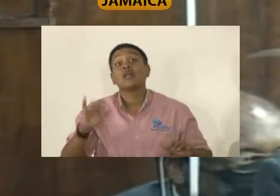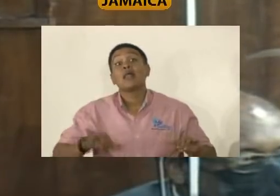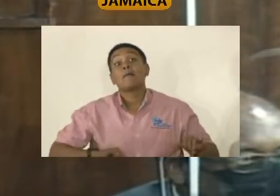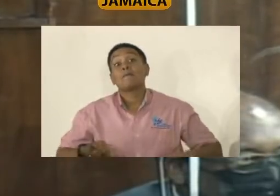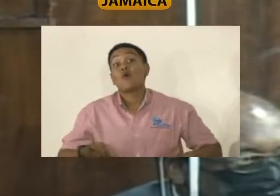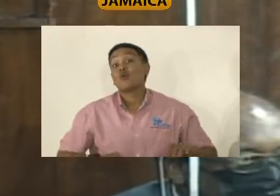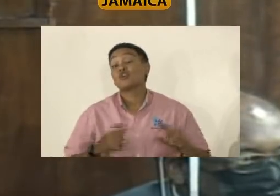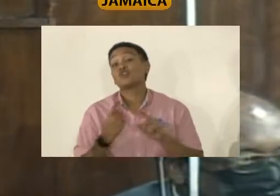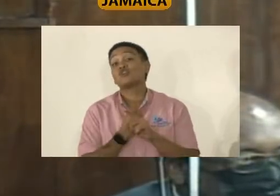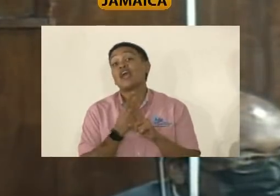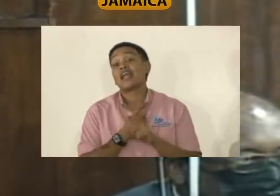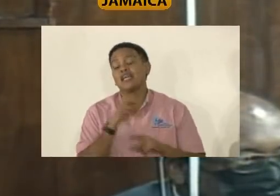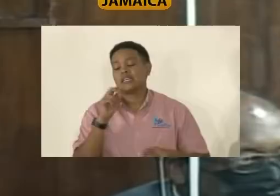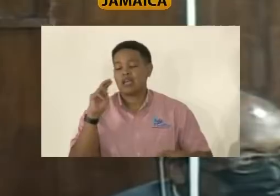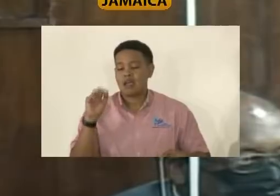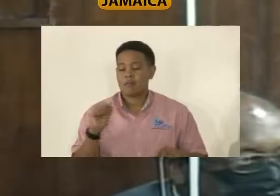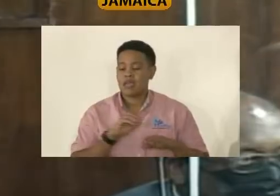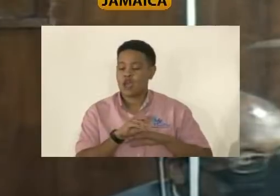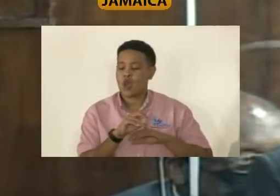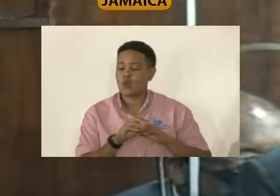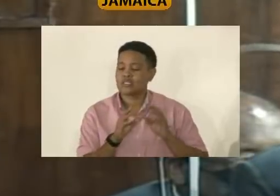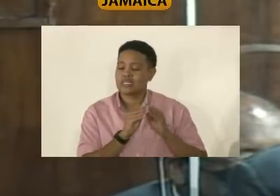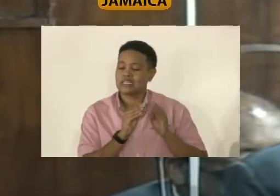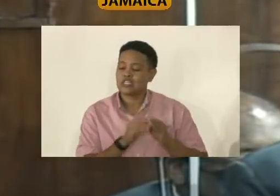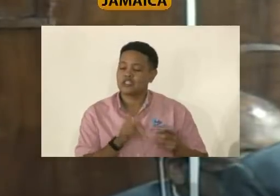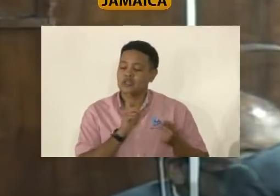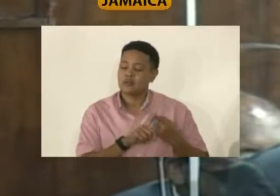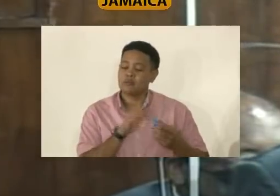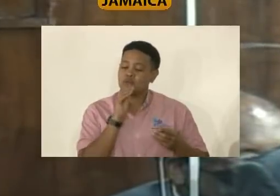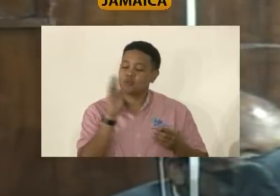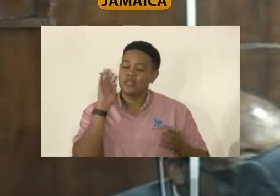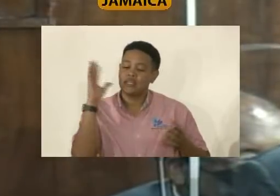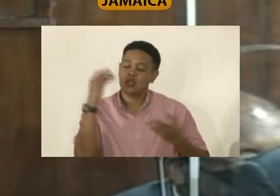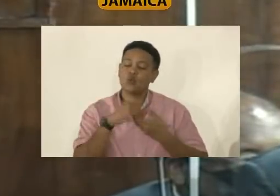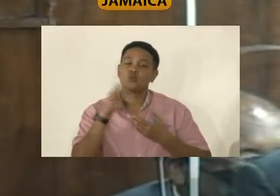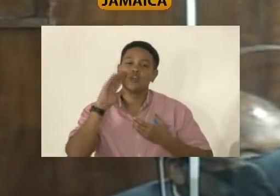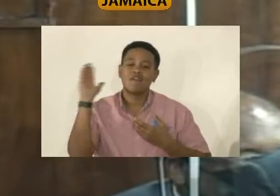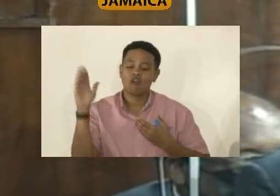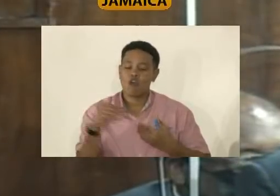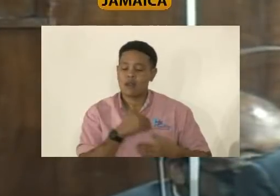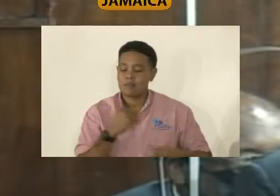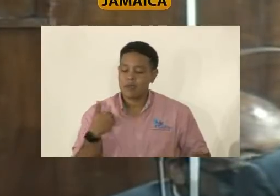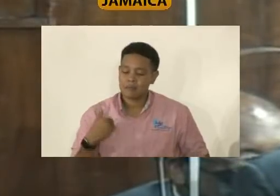regular DRMA council sessions and with the inclusion of all members.